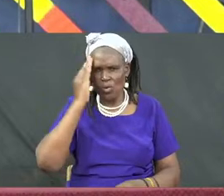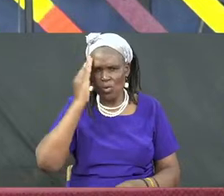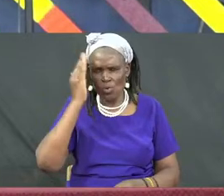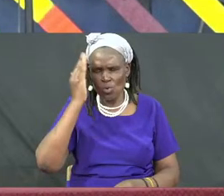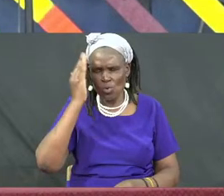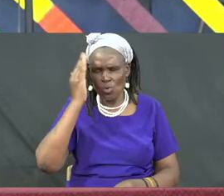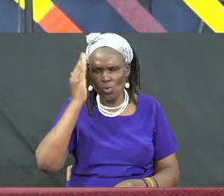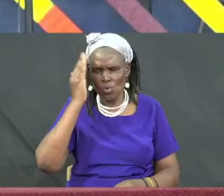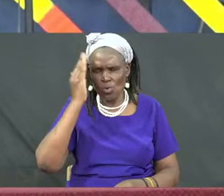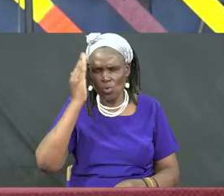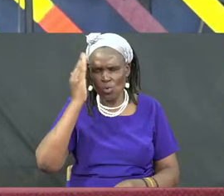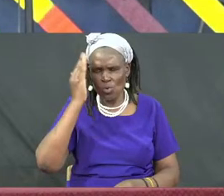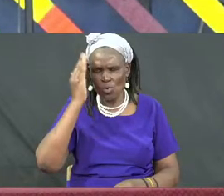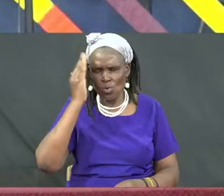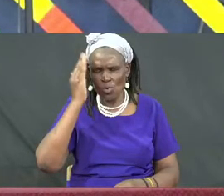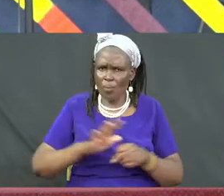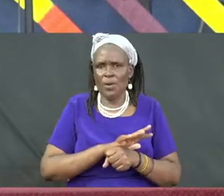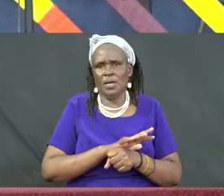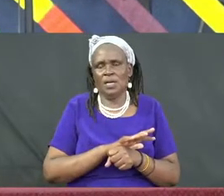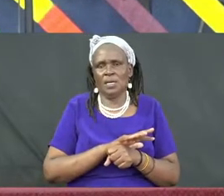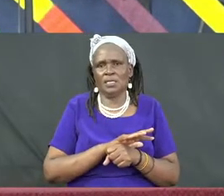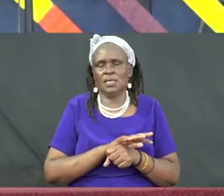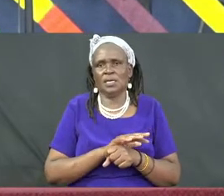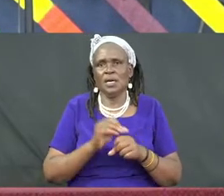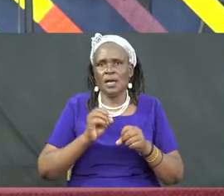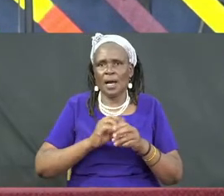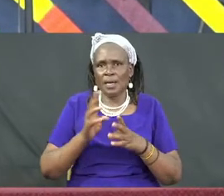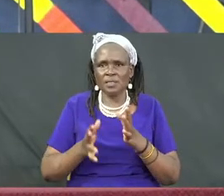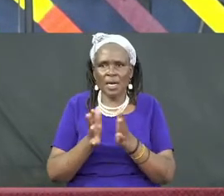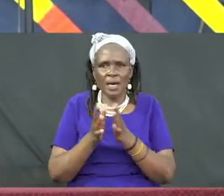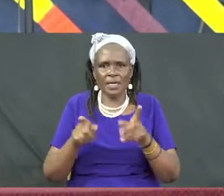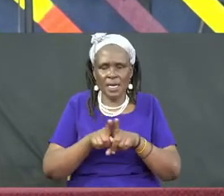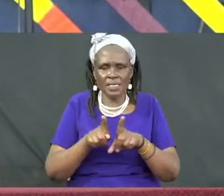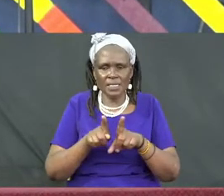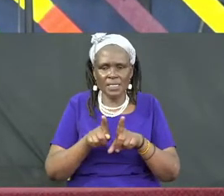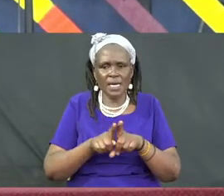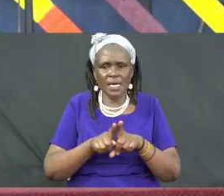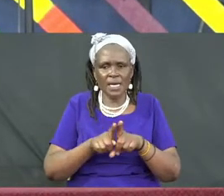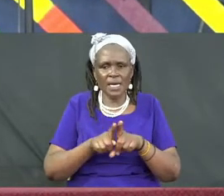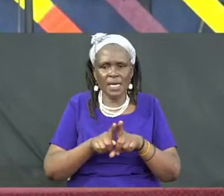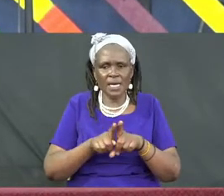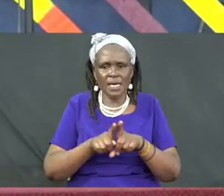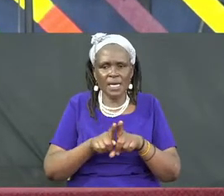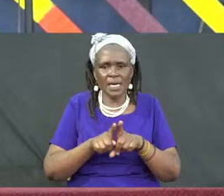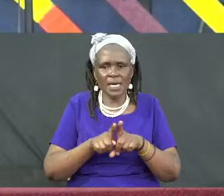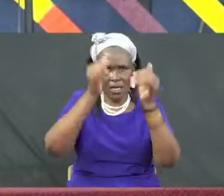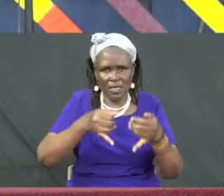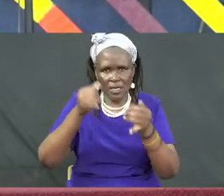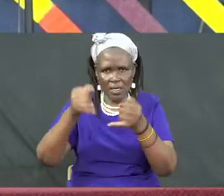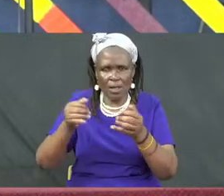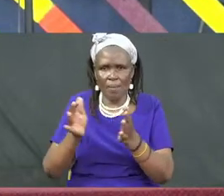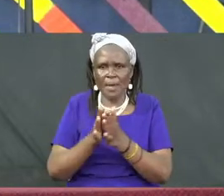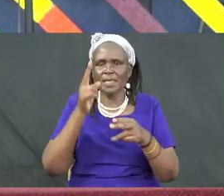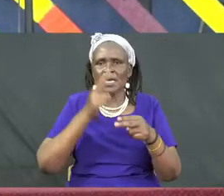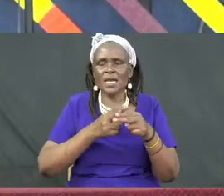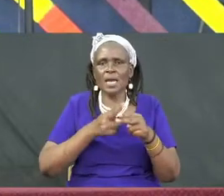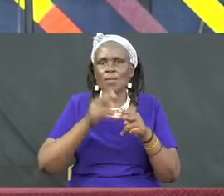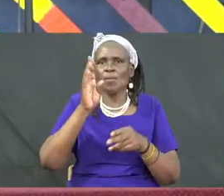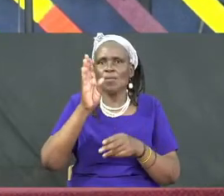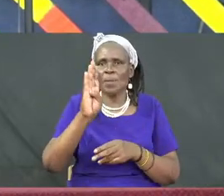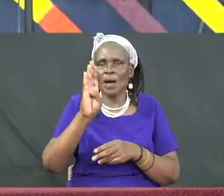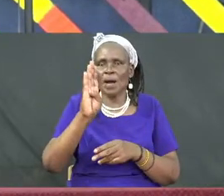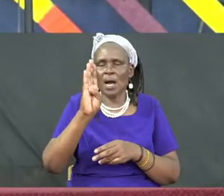will completely annihilate us. And so he sends forth for an individual by the name Balaam and says,